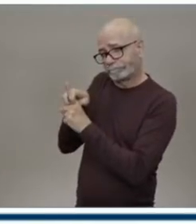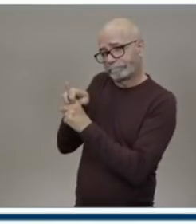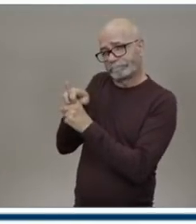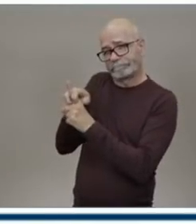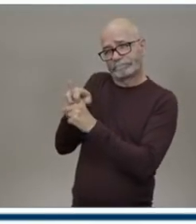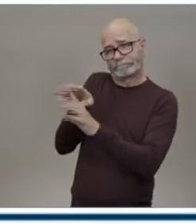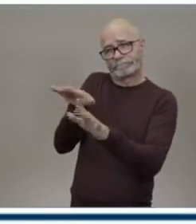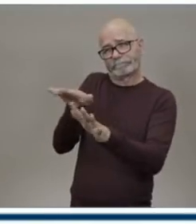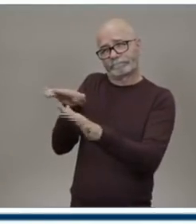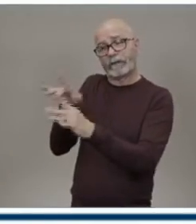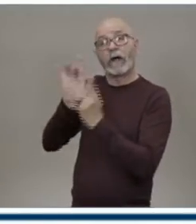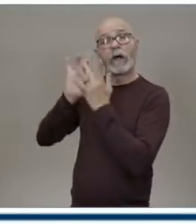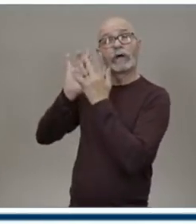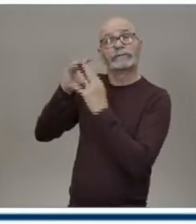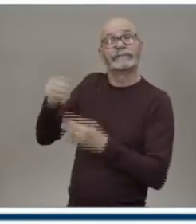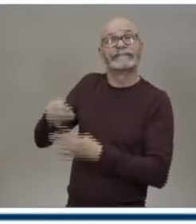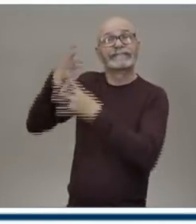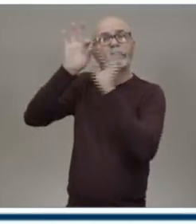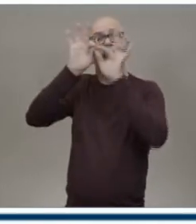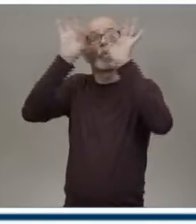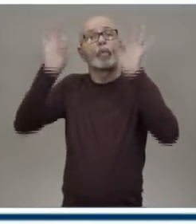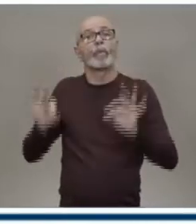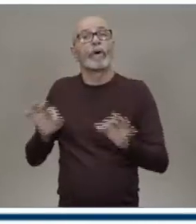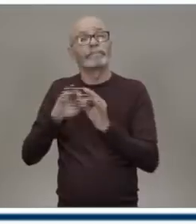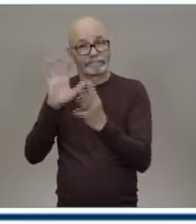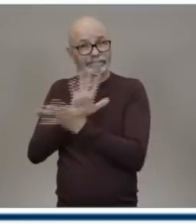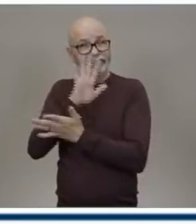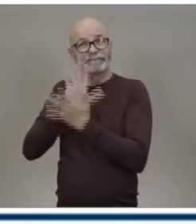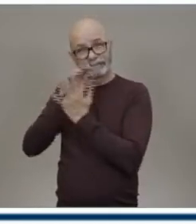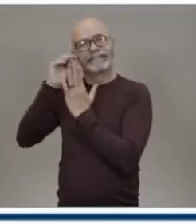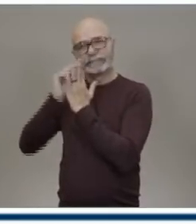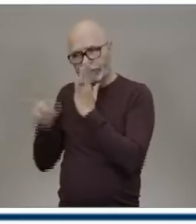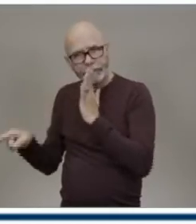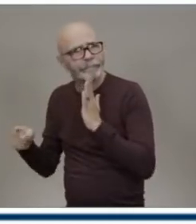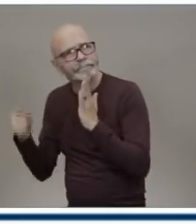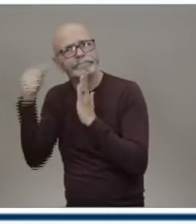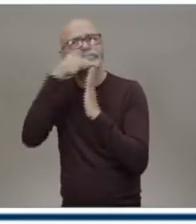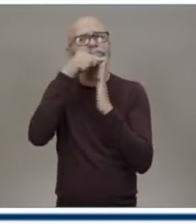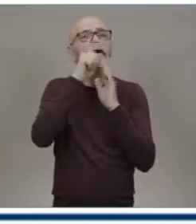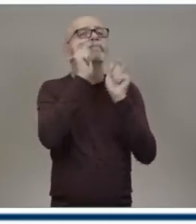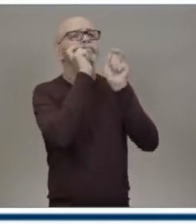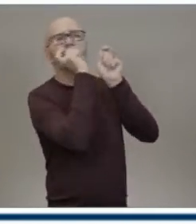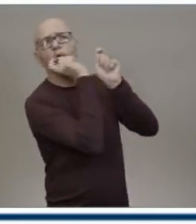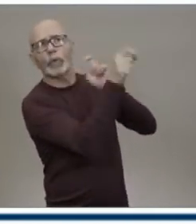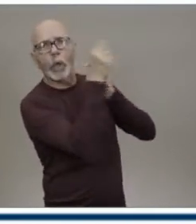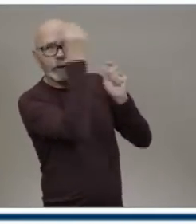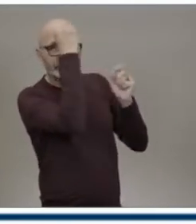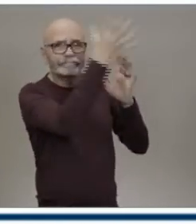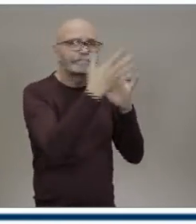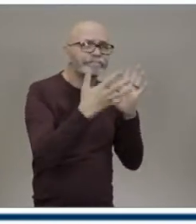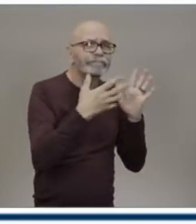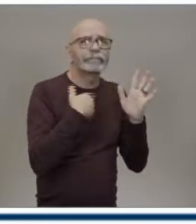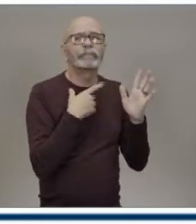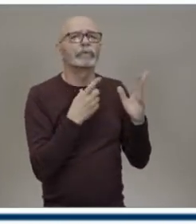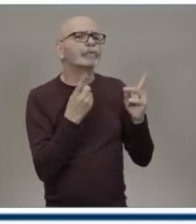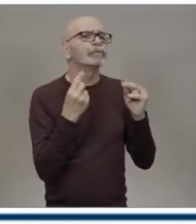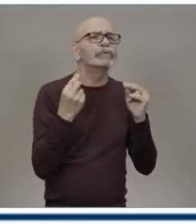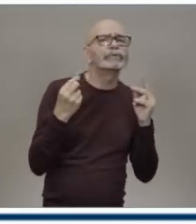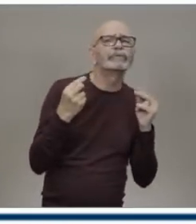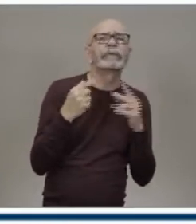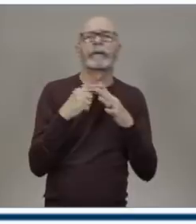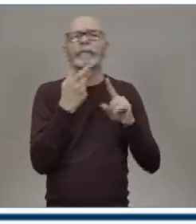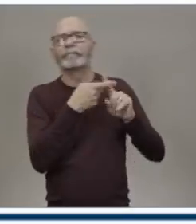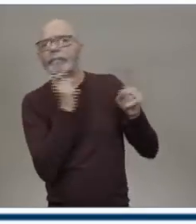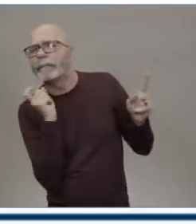there's a reverse situation where they need to call into us as opposed to calling into them to identify where they've been. And we've been able to